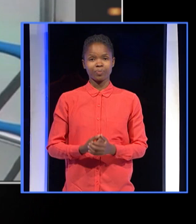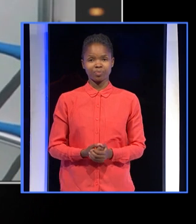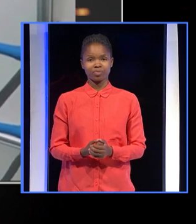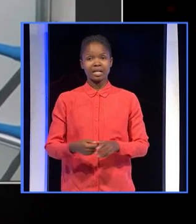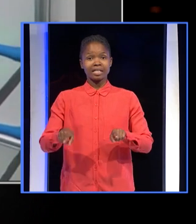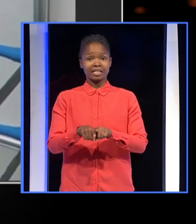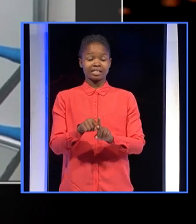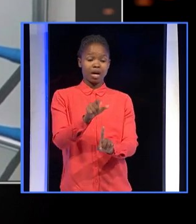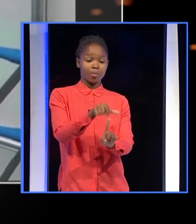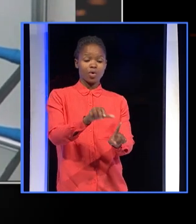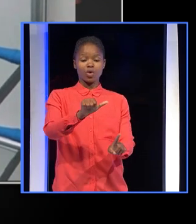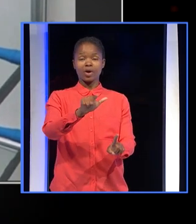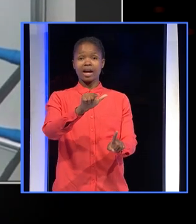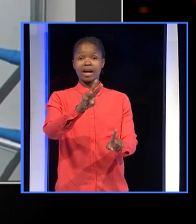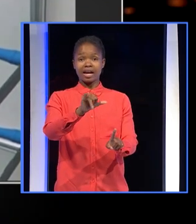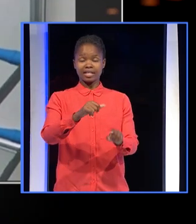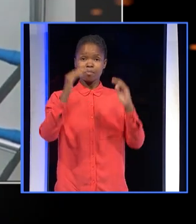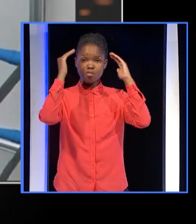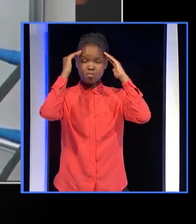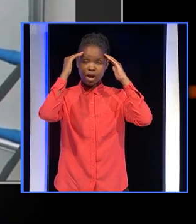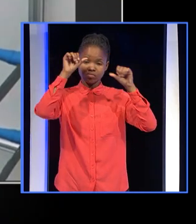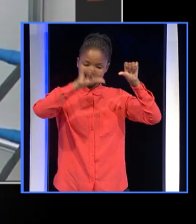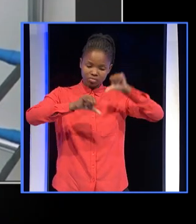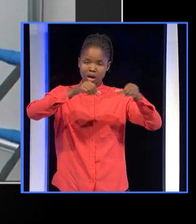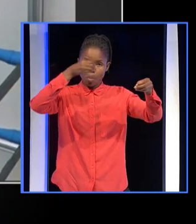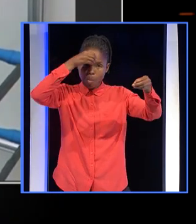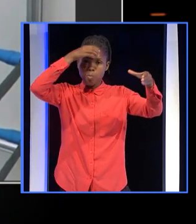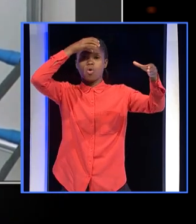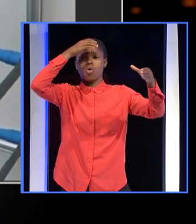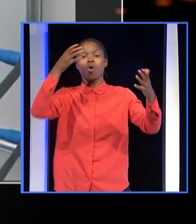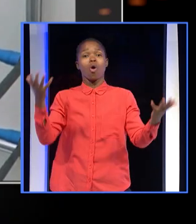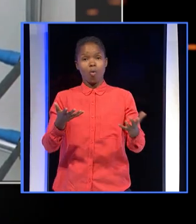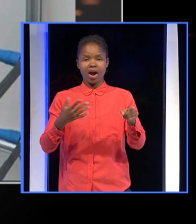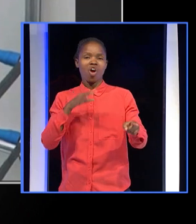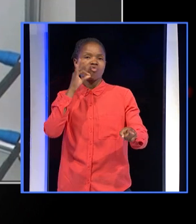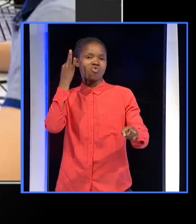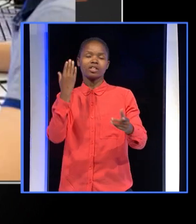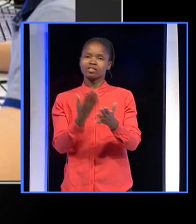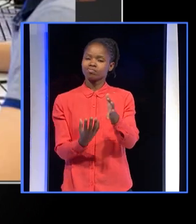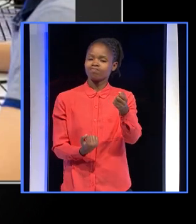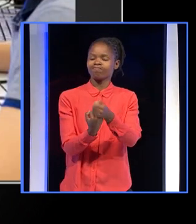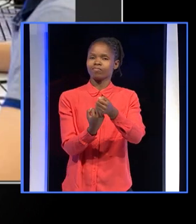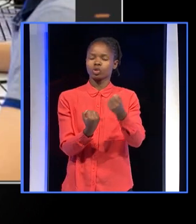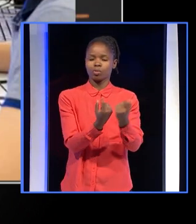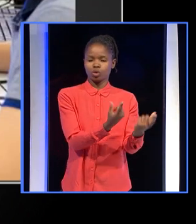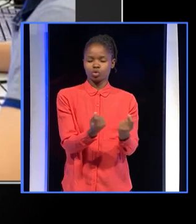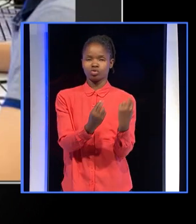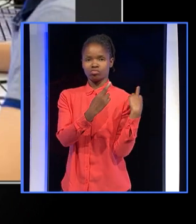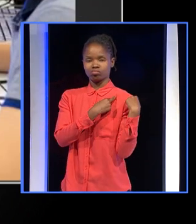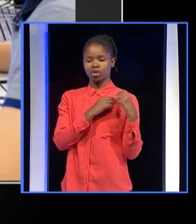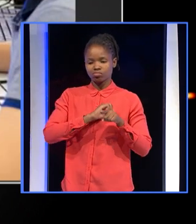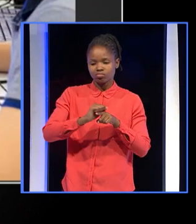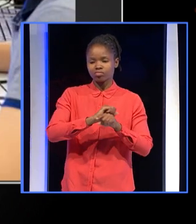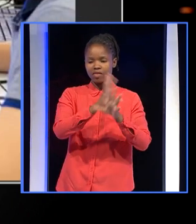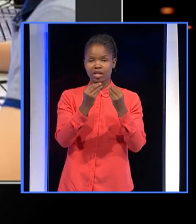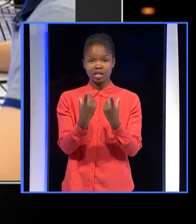Alim Louis Bernabid, a neurosurgeon and professor at the University of Grenoble in France who co-led the trial, said previous